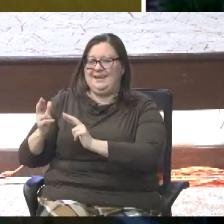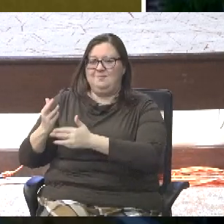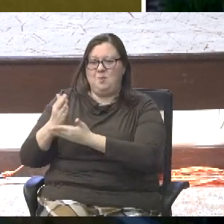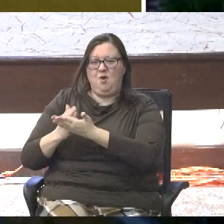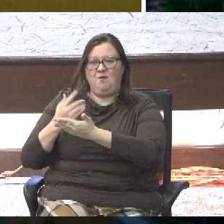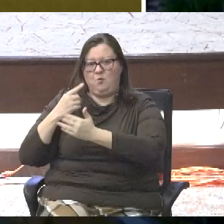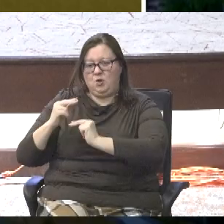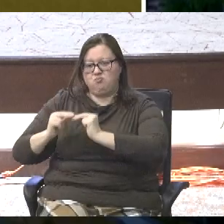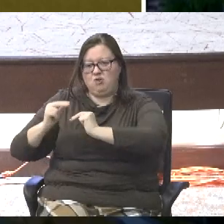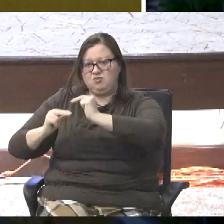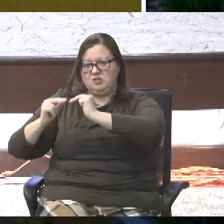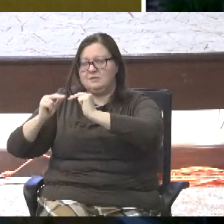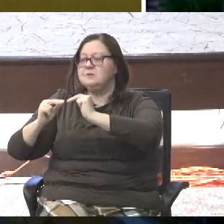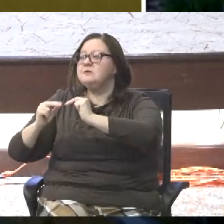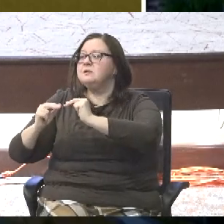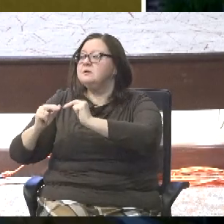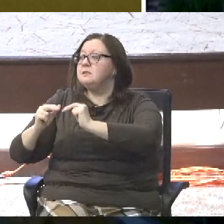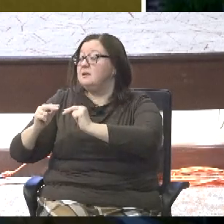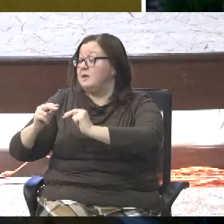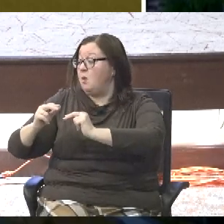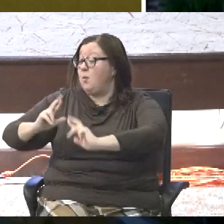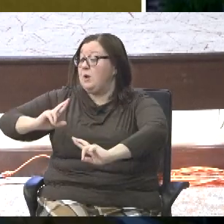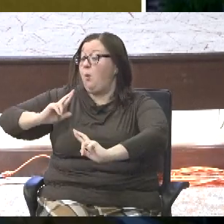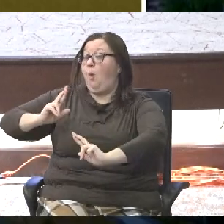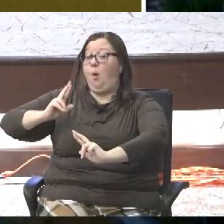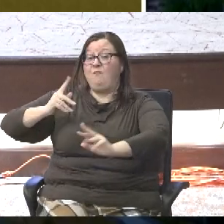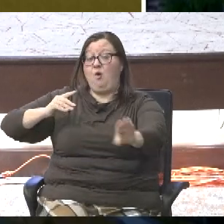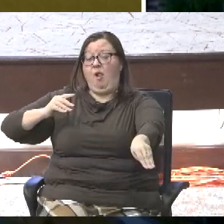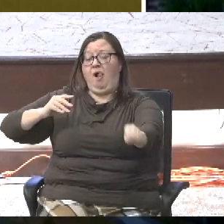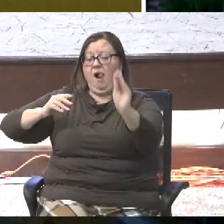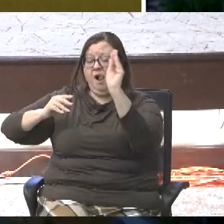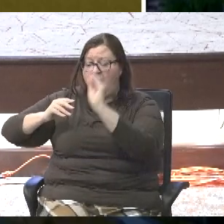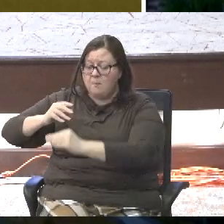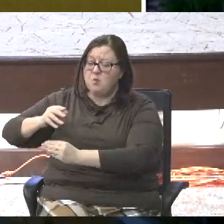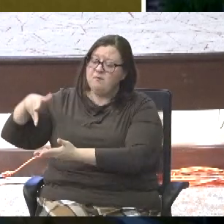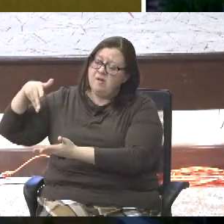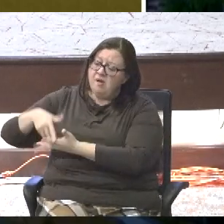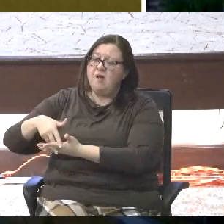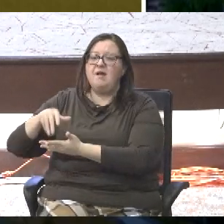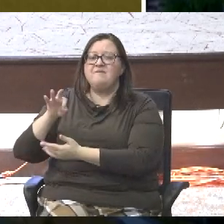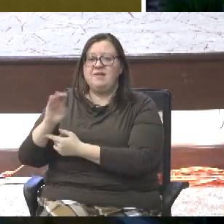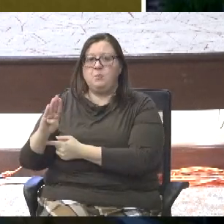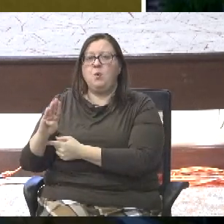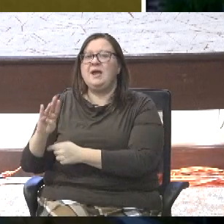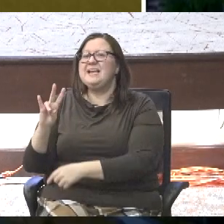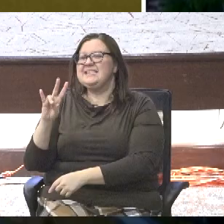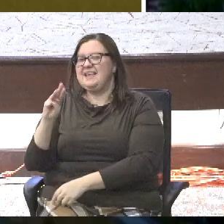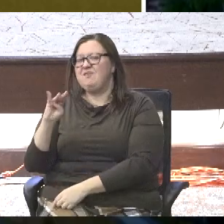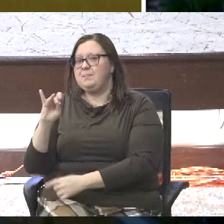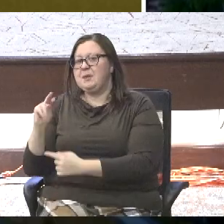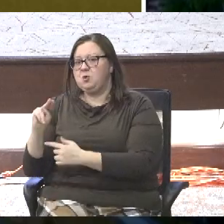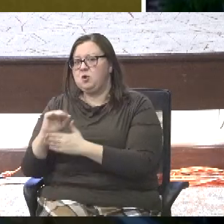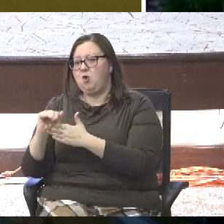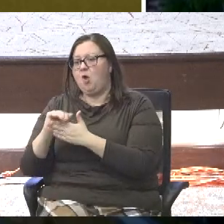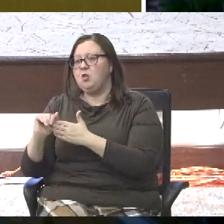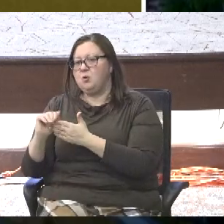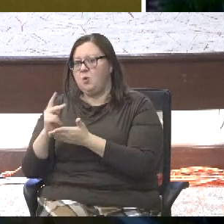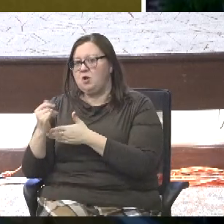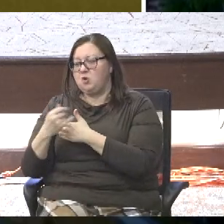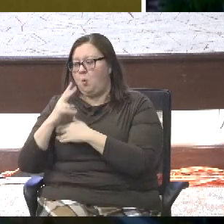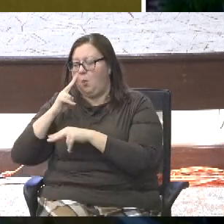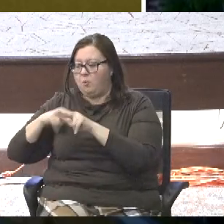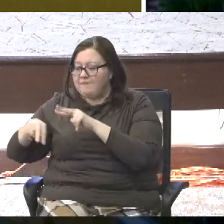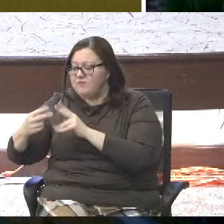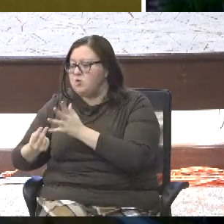We anticipate being in for permit review in February on this $7 million project,